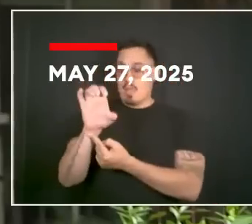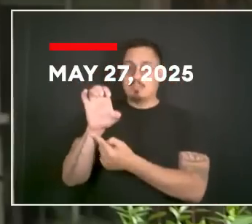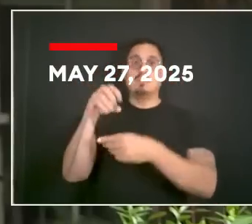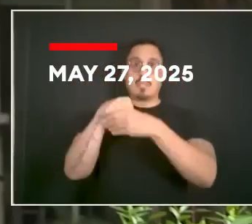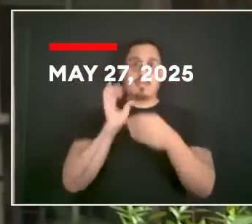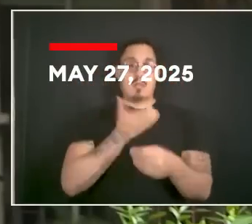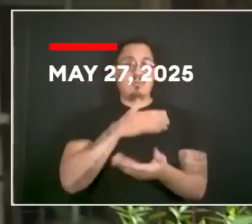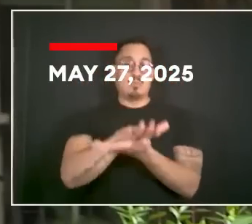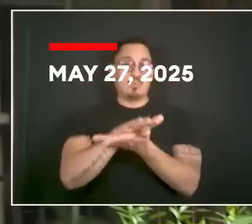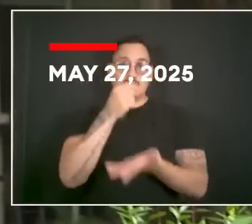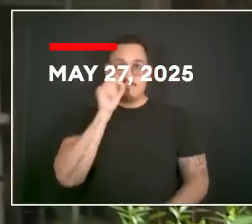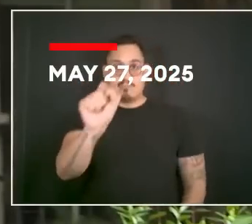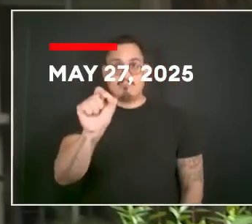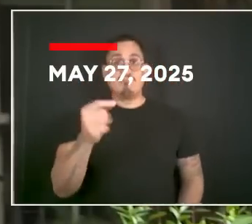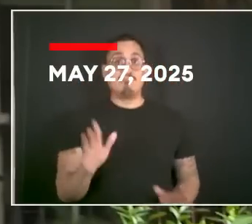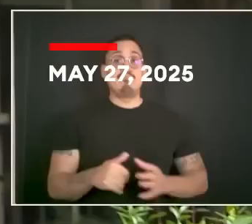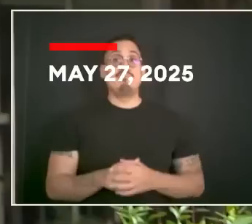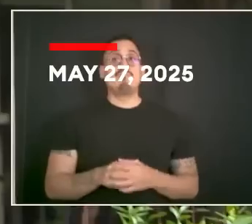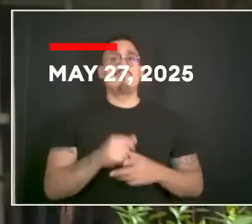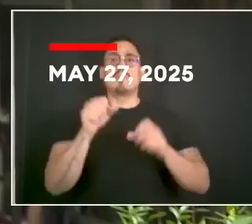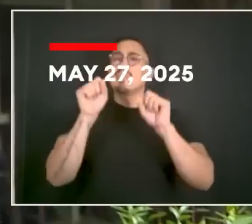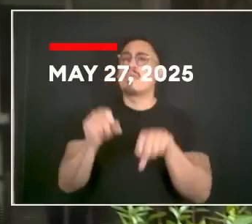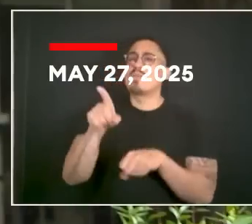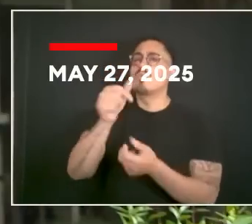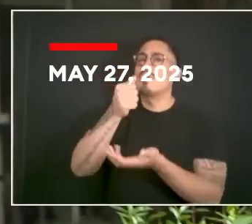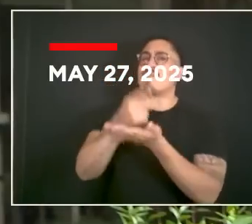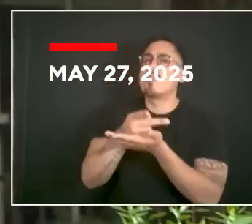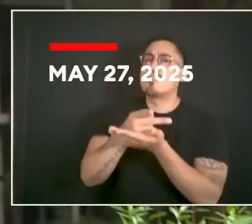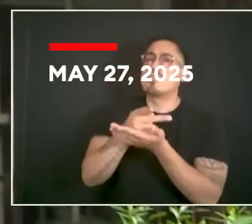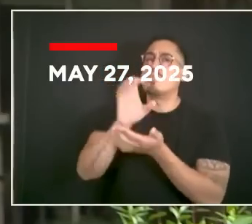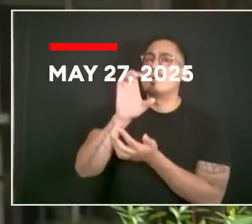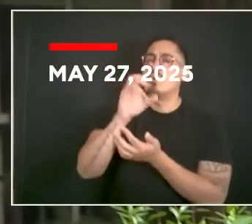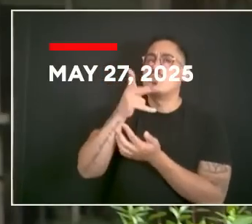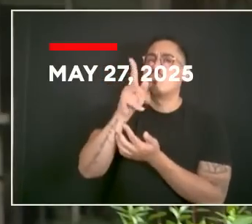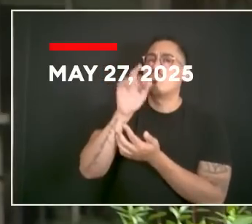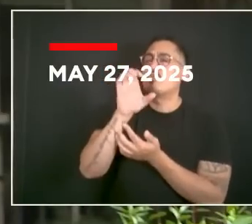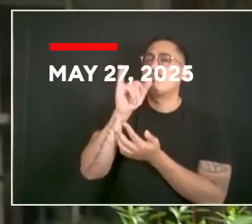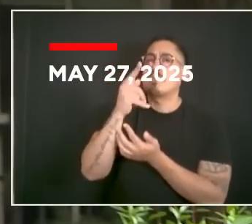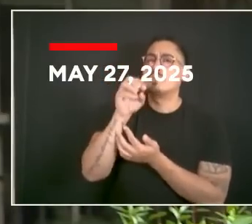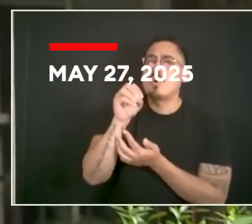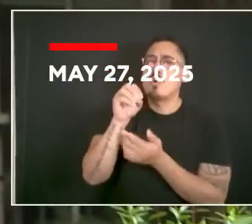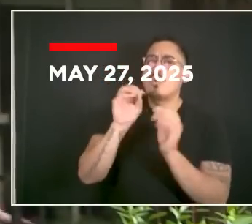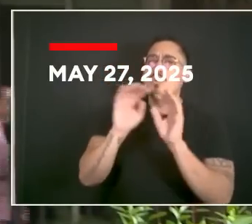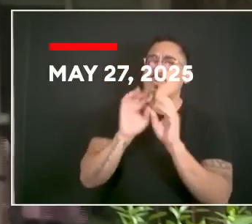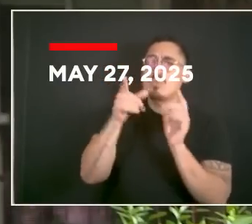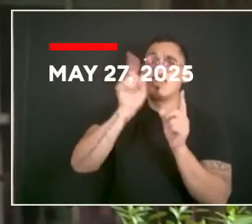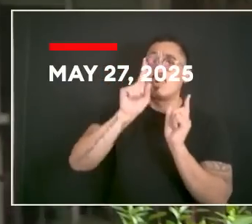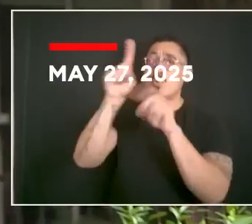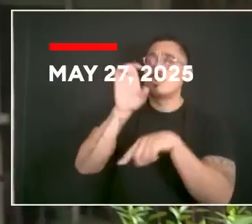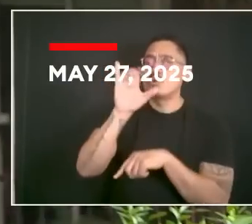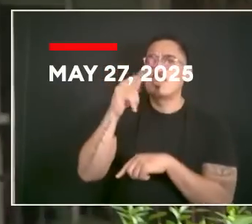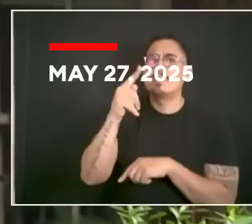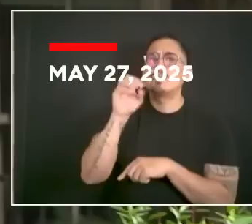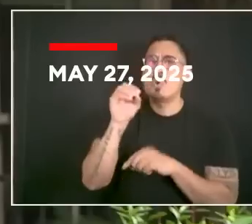you'll be attending this crypto conference in Las Vegas? You said, can I confirm? You'll be attending this crypto conference in Las Vegas? Well,